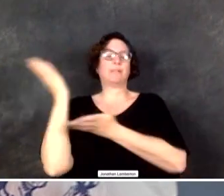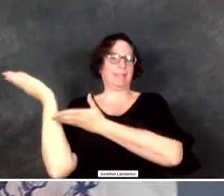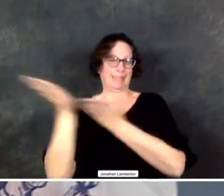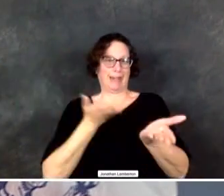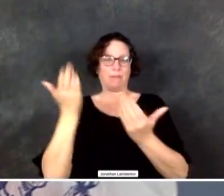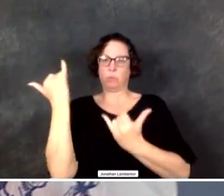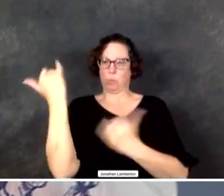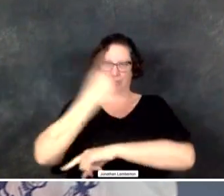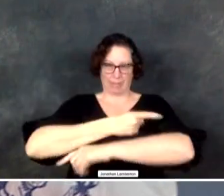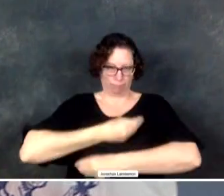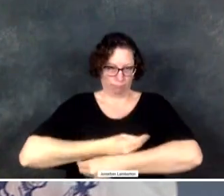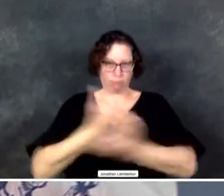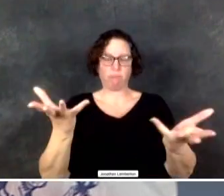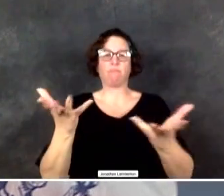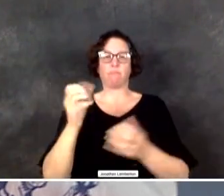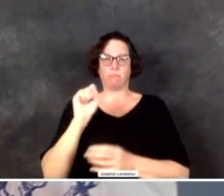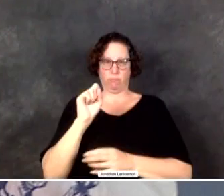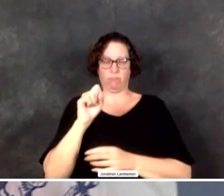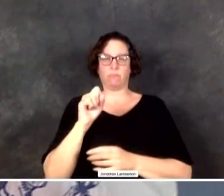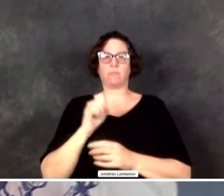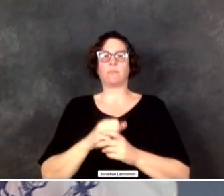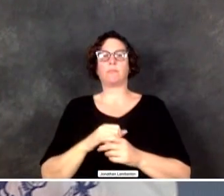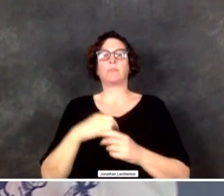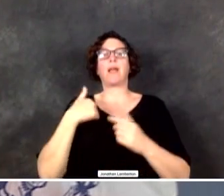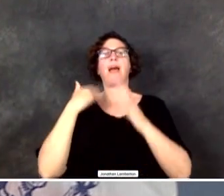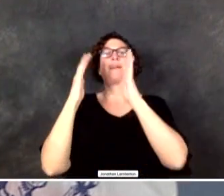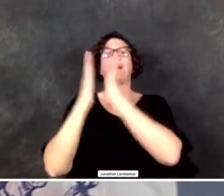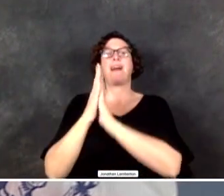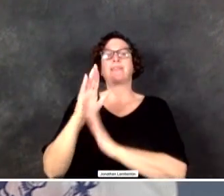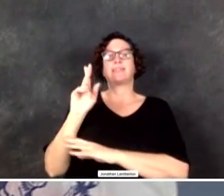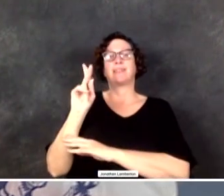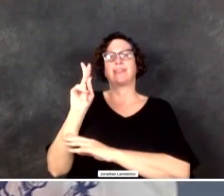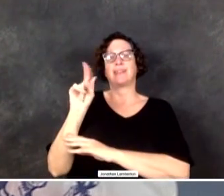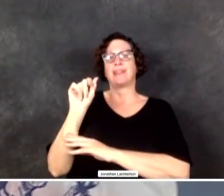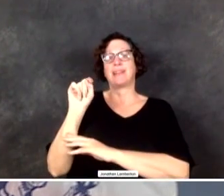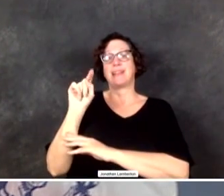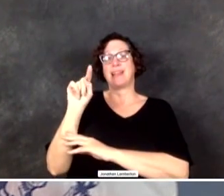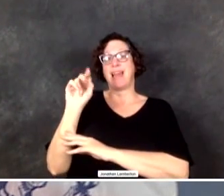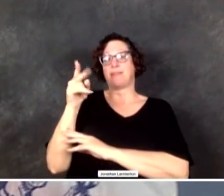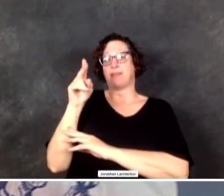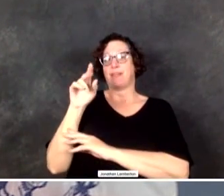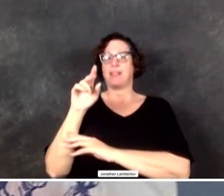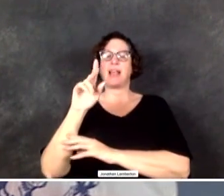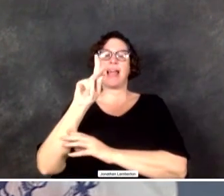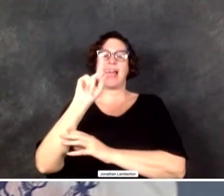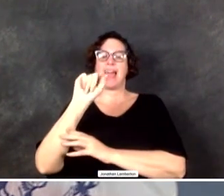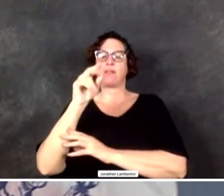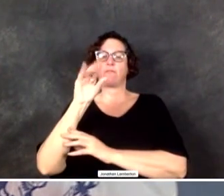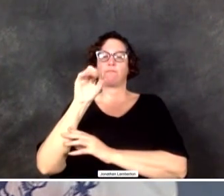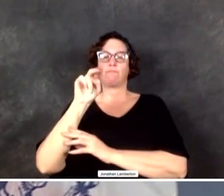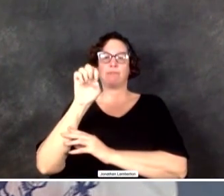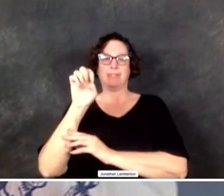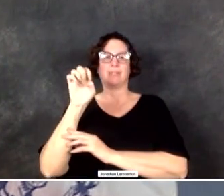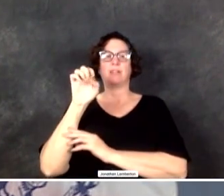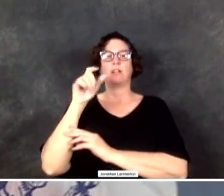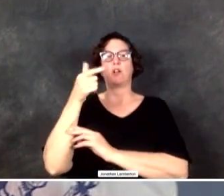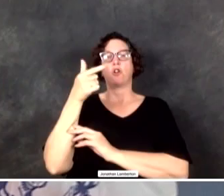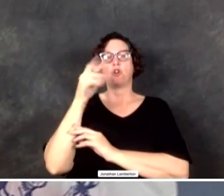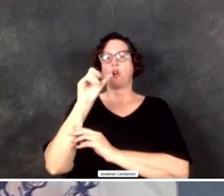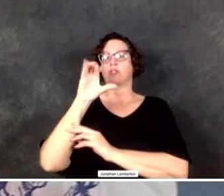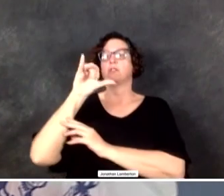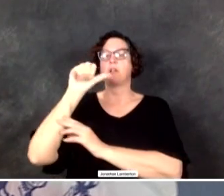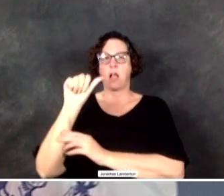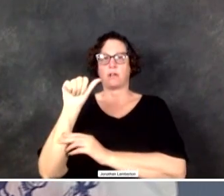Garcia, to work to make sure that that will not happen ever again anywhere. If someone calls 311 and they sign up for